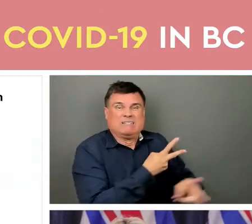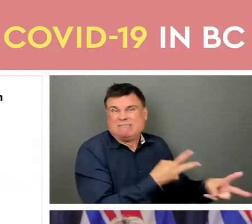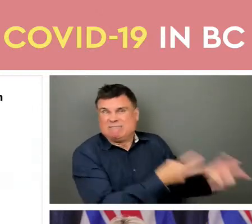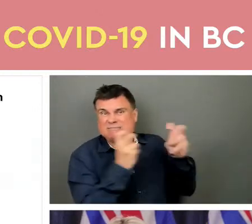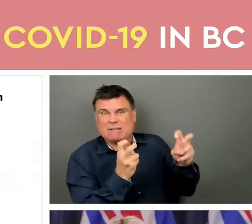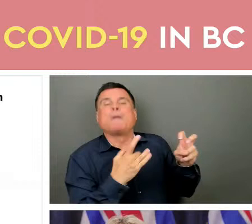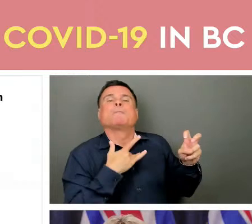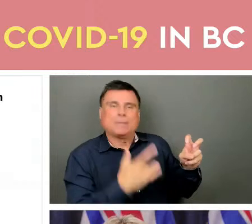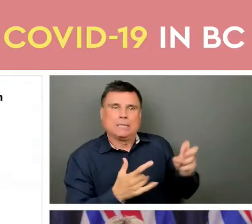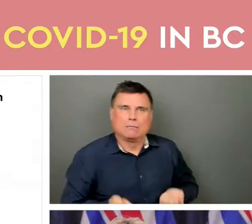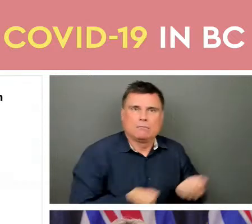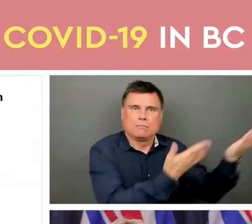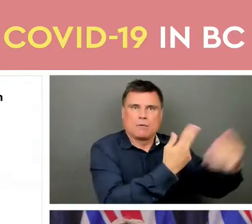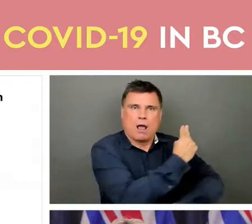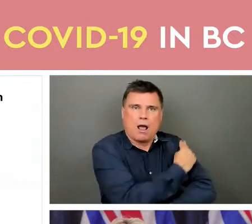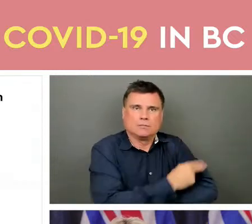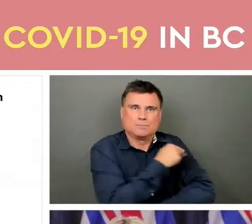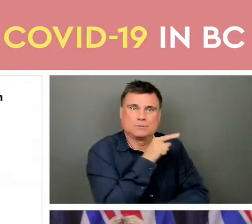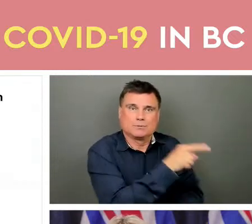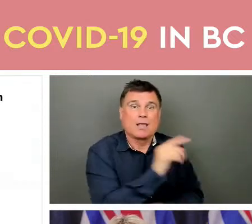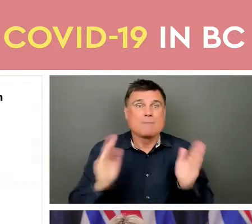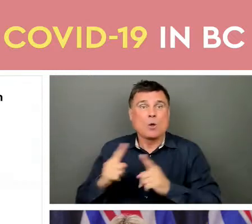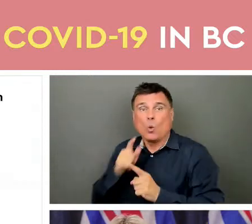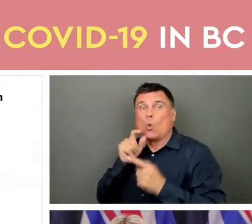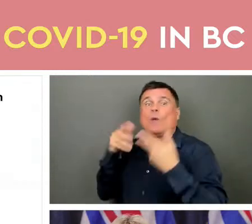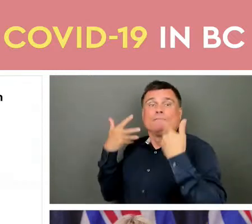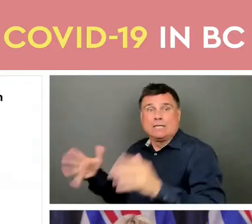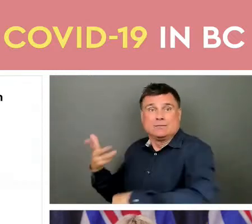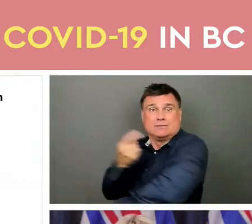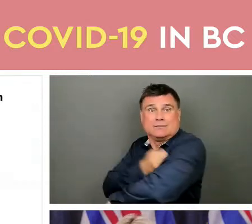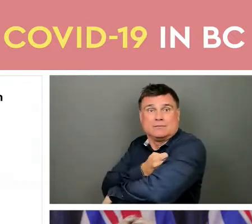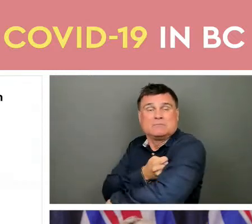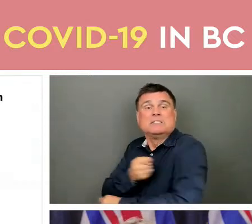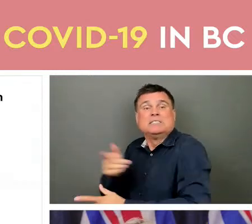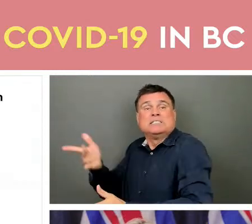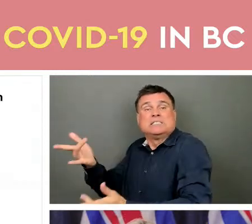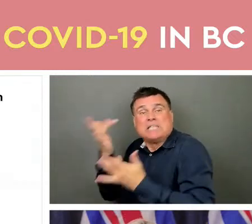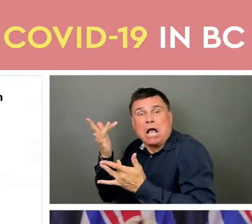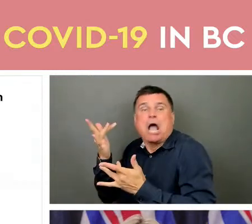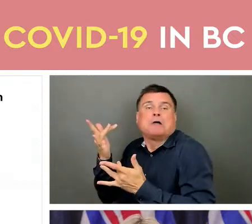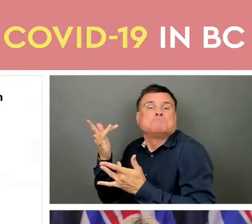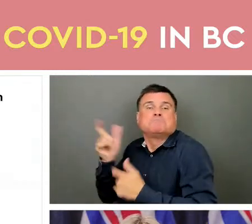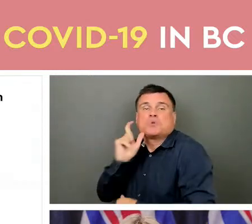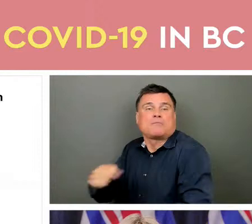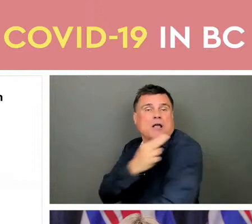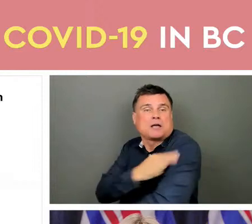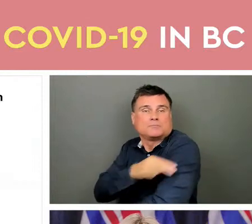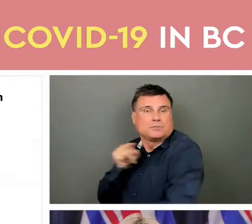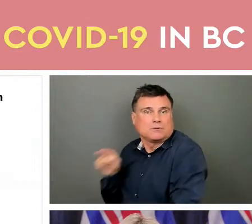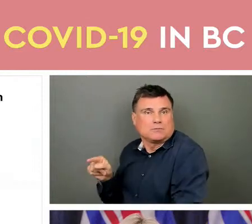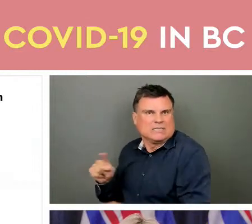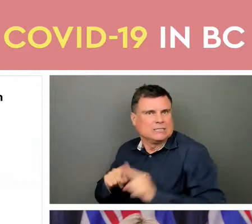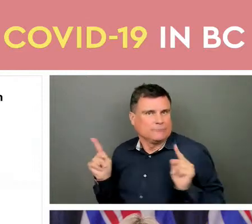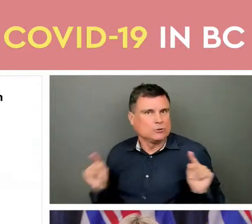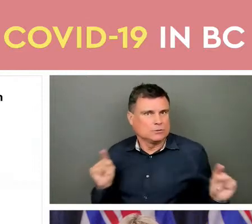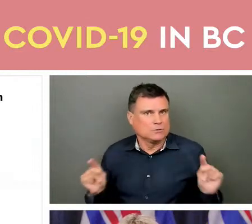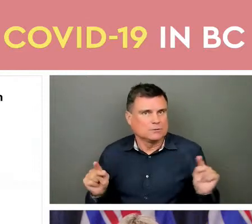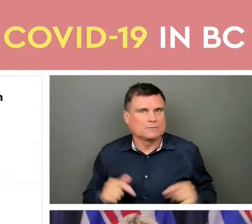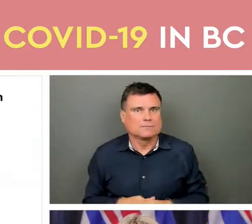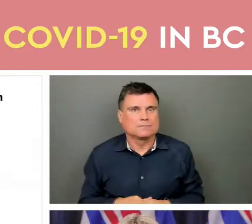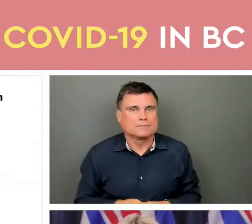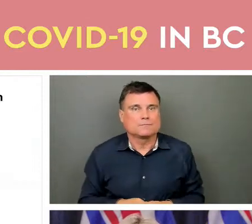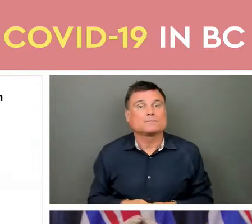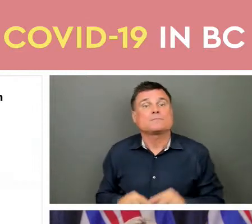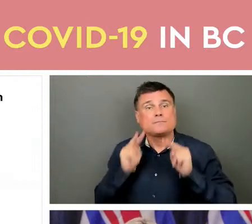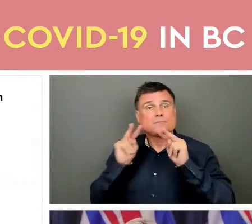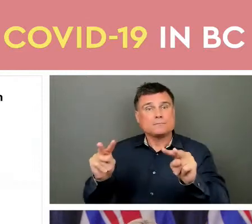what's happened, where we can make adjustments, and what are the potential for things to happen in the future. And one of the